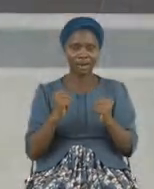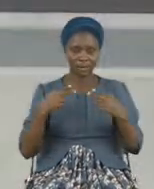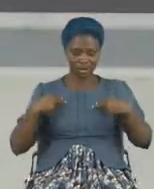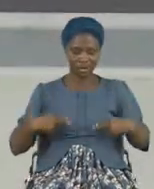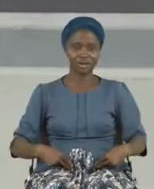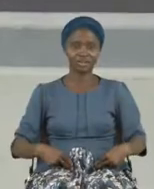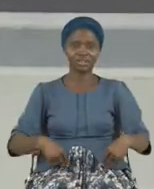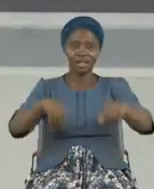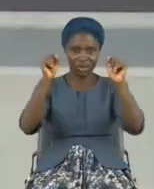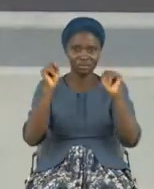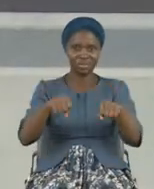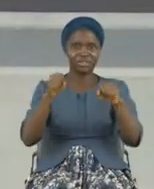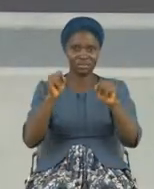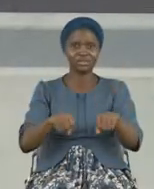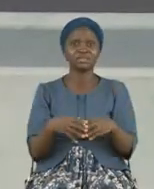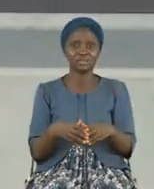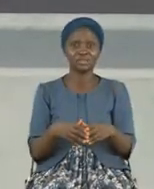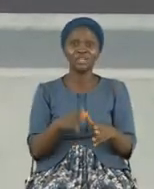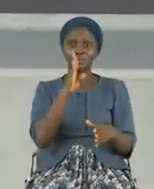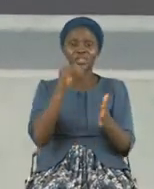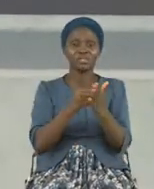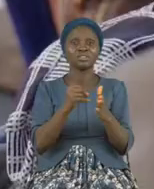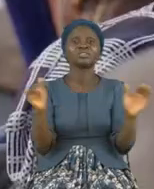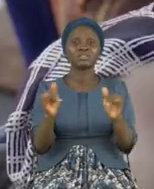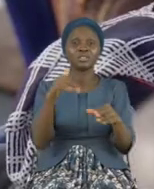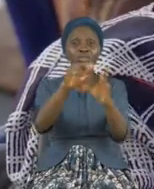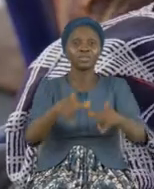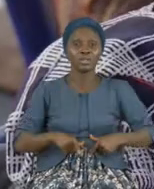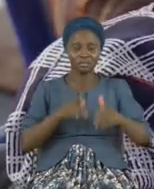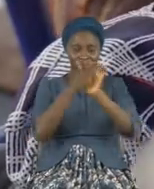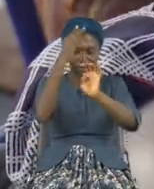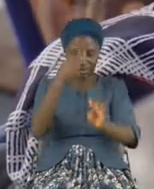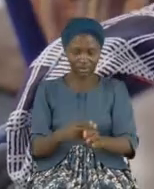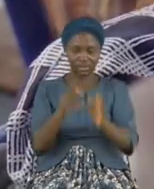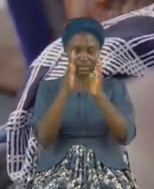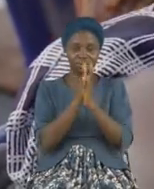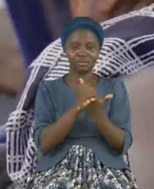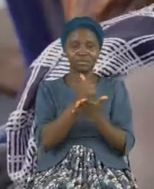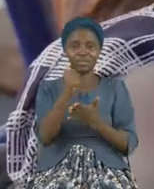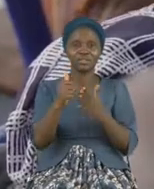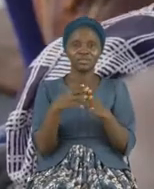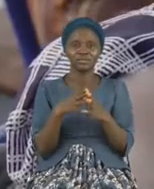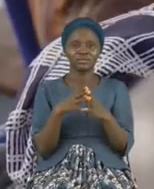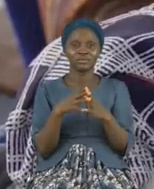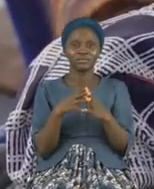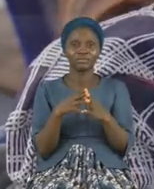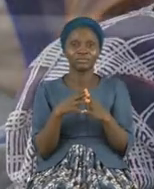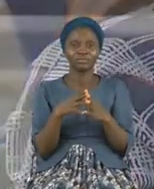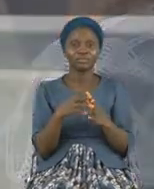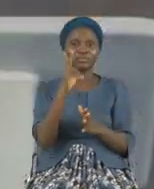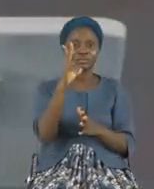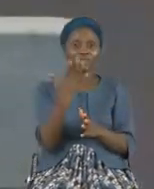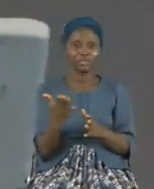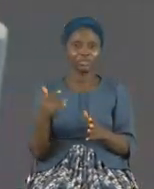ability. Be it so in your life, in Jesus' name. Amen. Three things we're looking